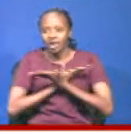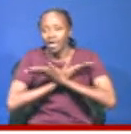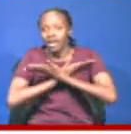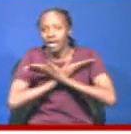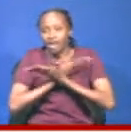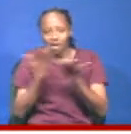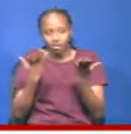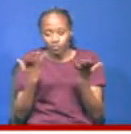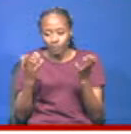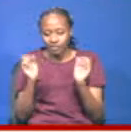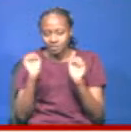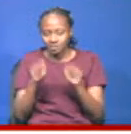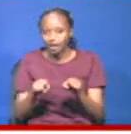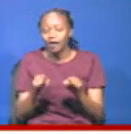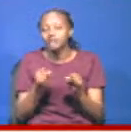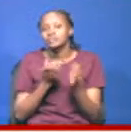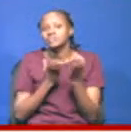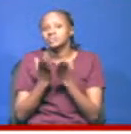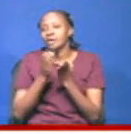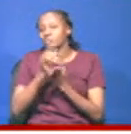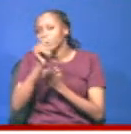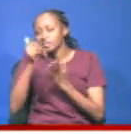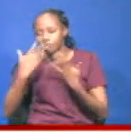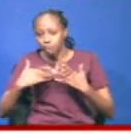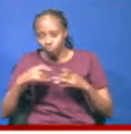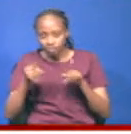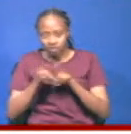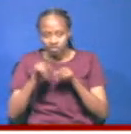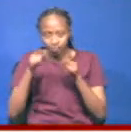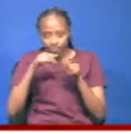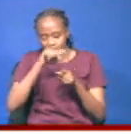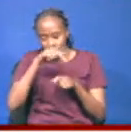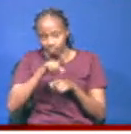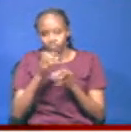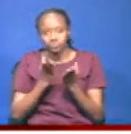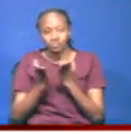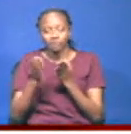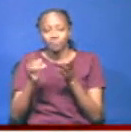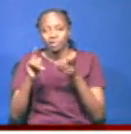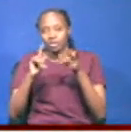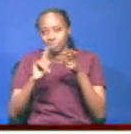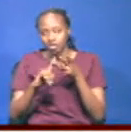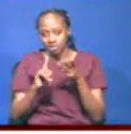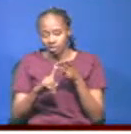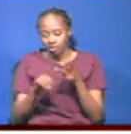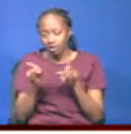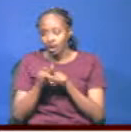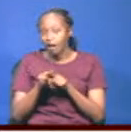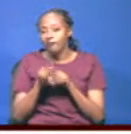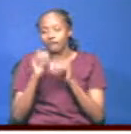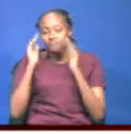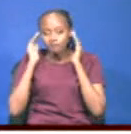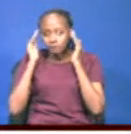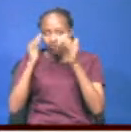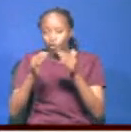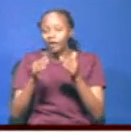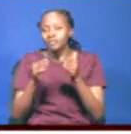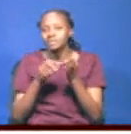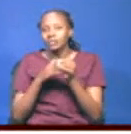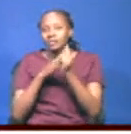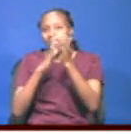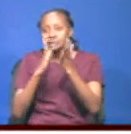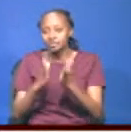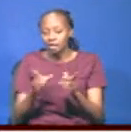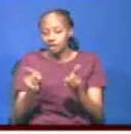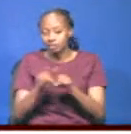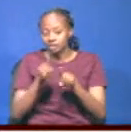ready to serve anywhere in the world as they serve the continent of Africa. Third, we are focused on leadership, management, and governance, because primary healthcare